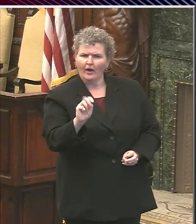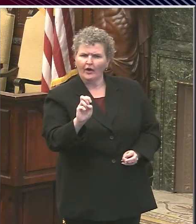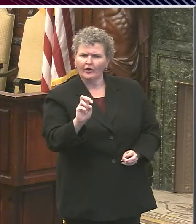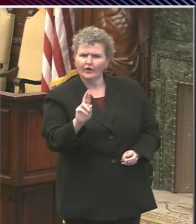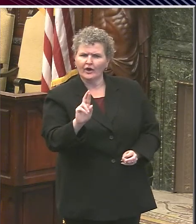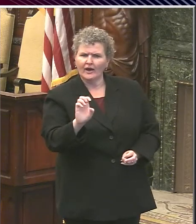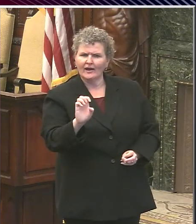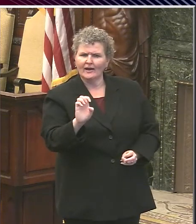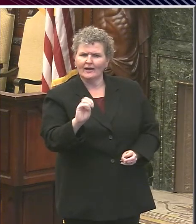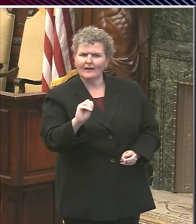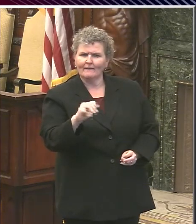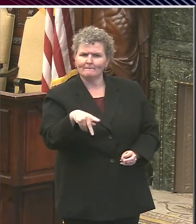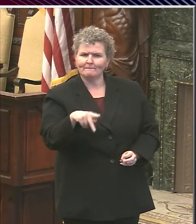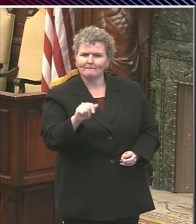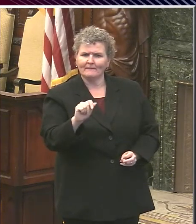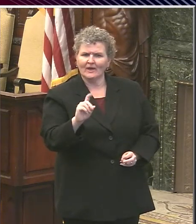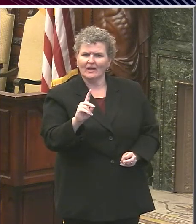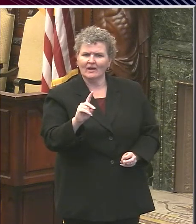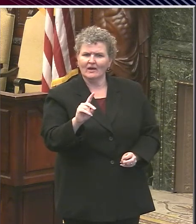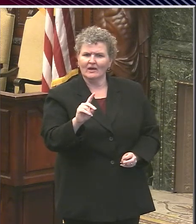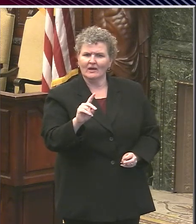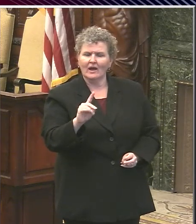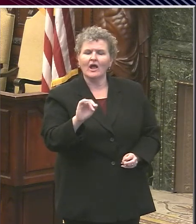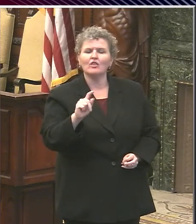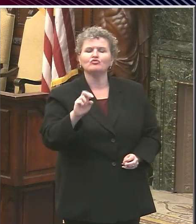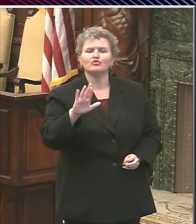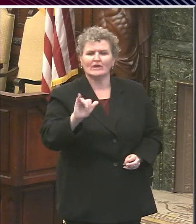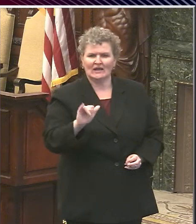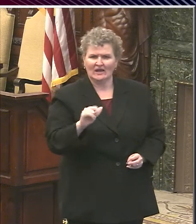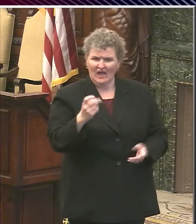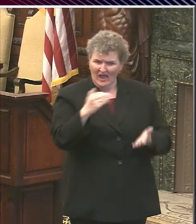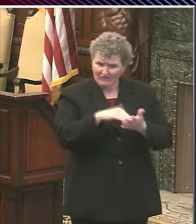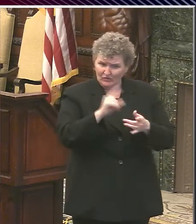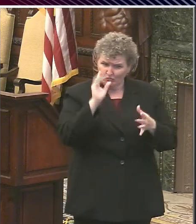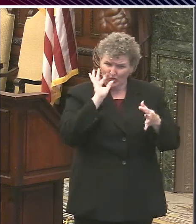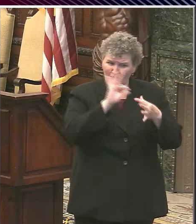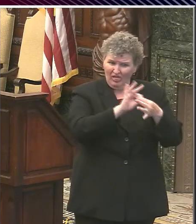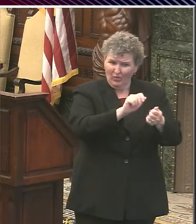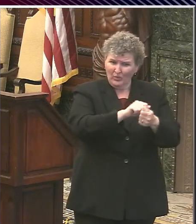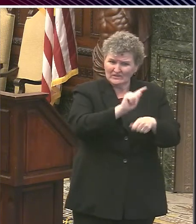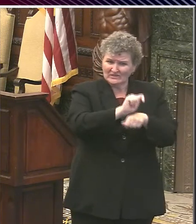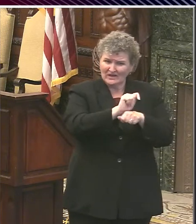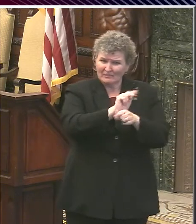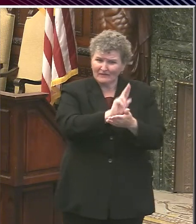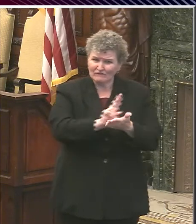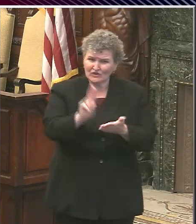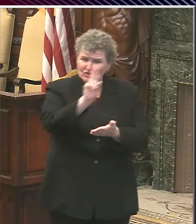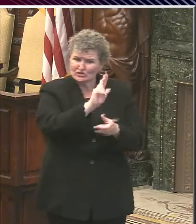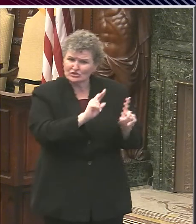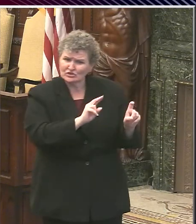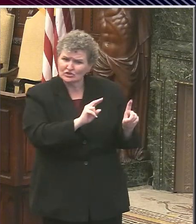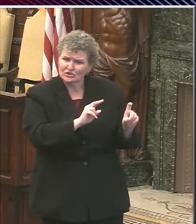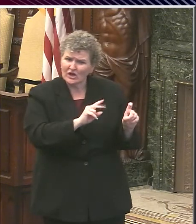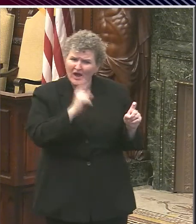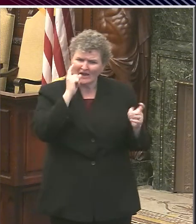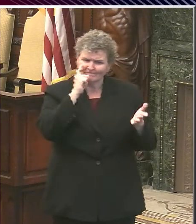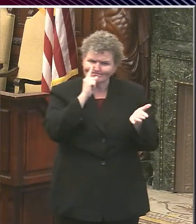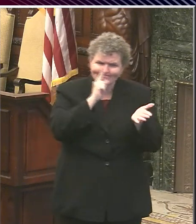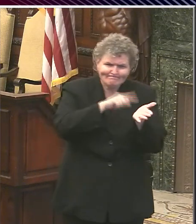Do you think we would suggest that for Temple to look, or all of our colleges, universities in this area, whether it's